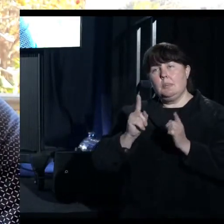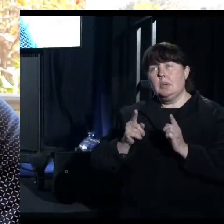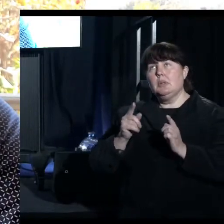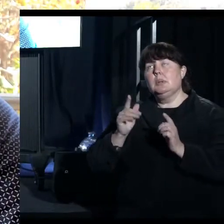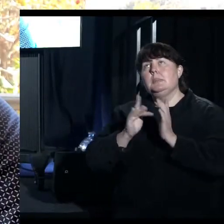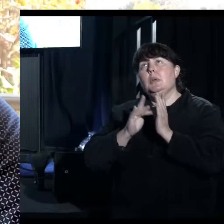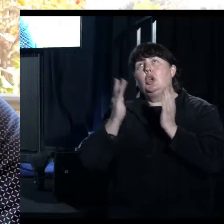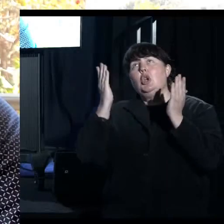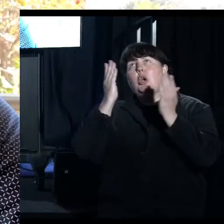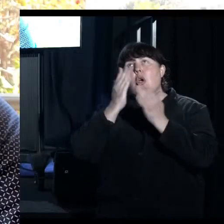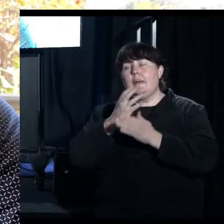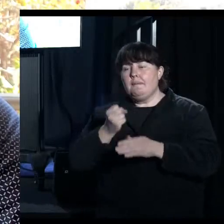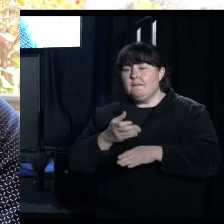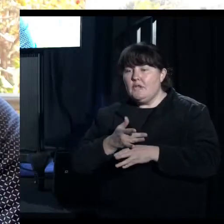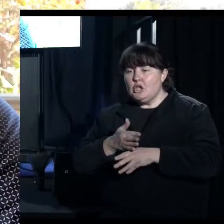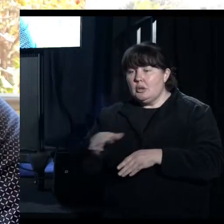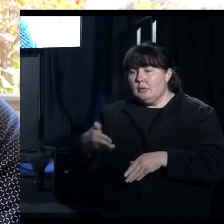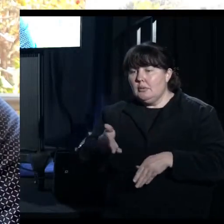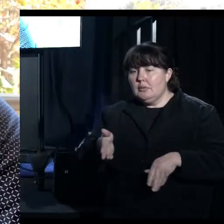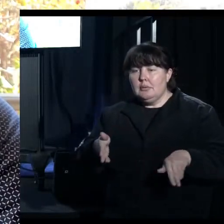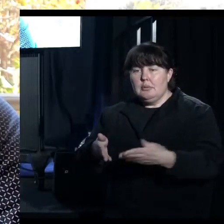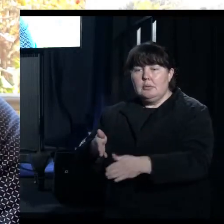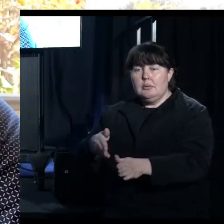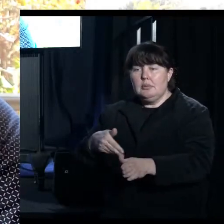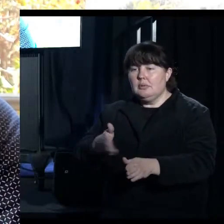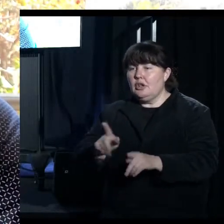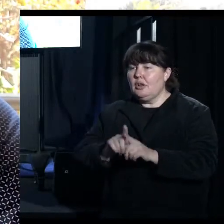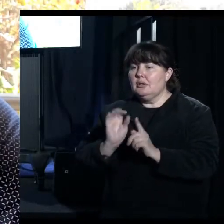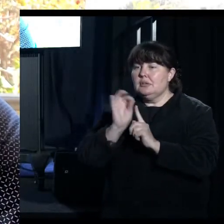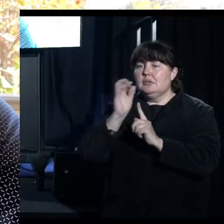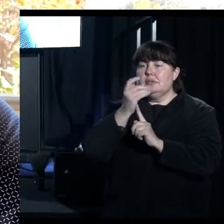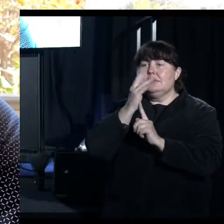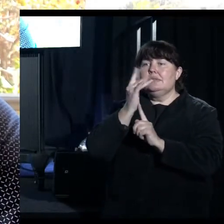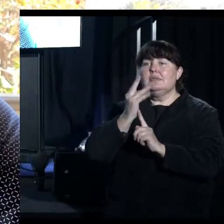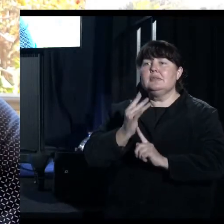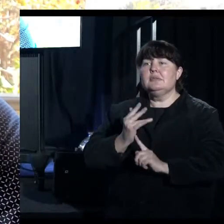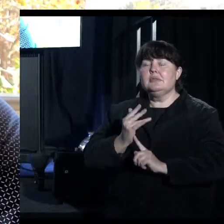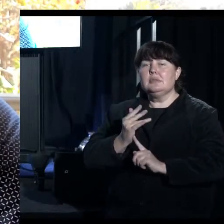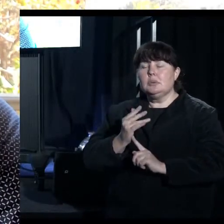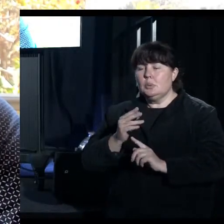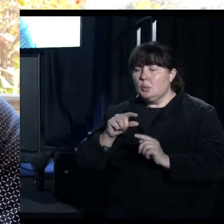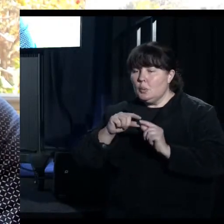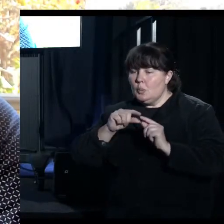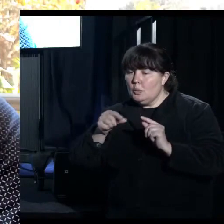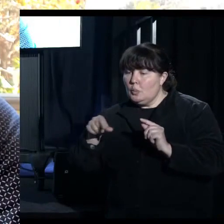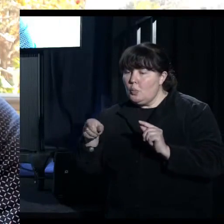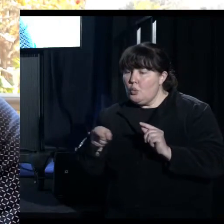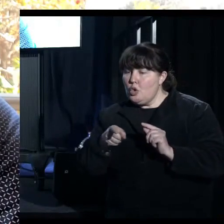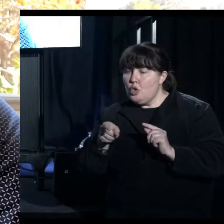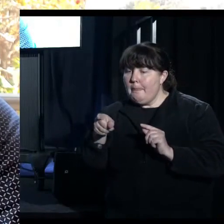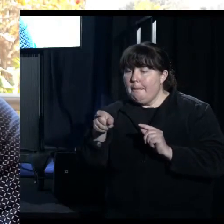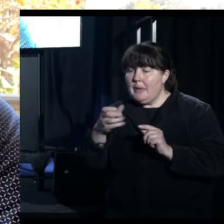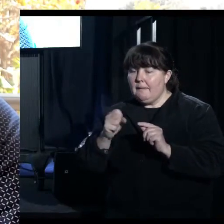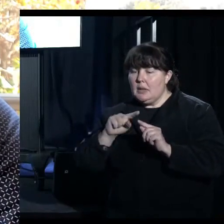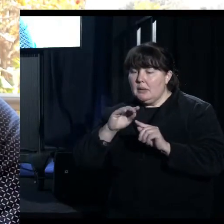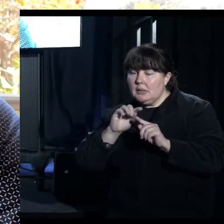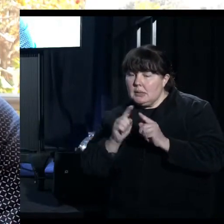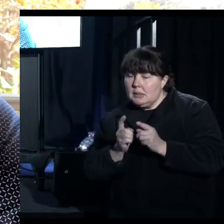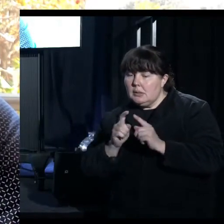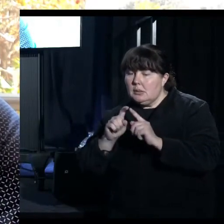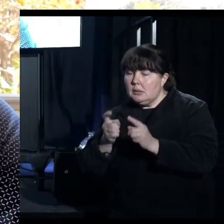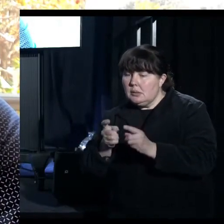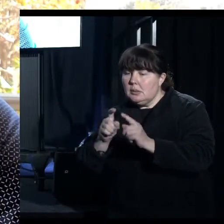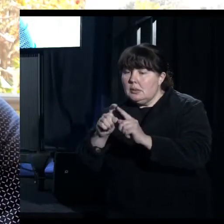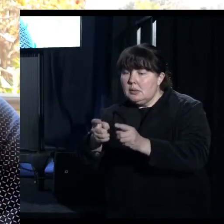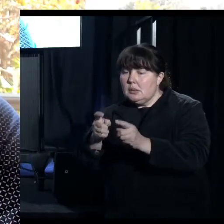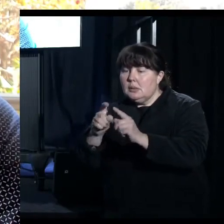parents trying to understand that which breathes below the surface. All these specialists measuring